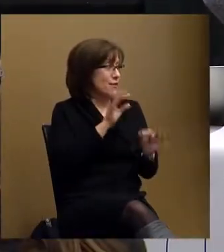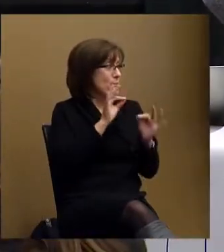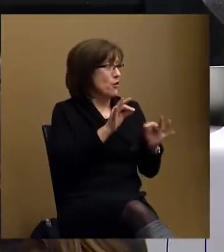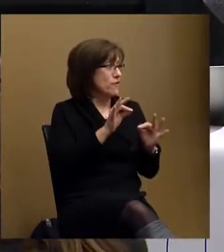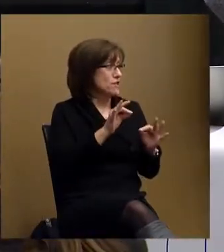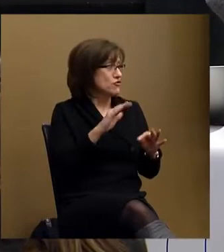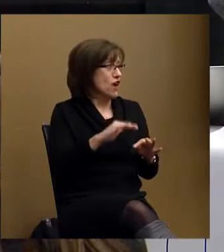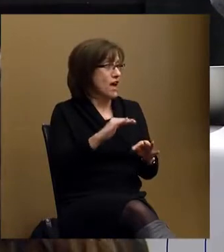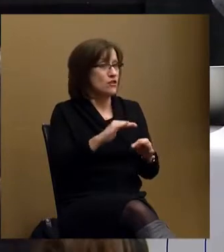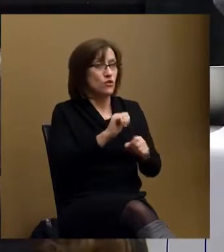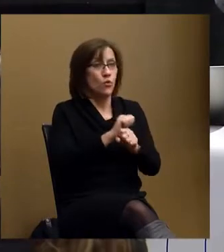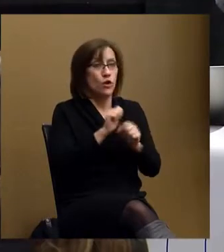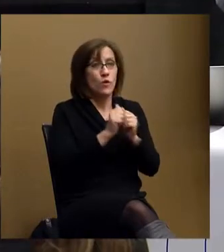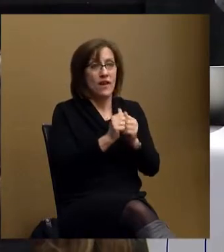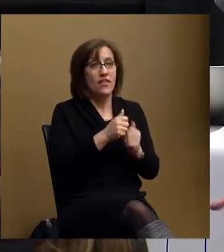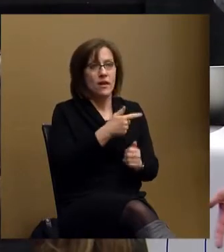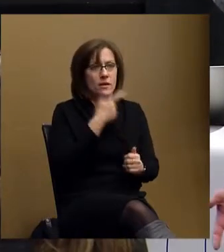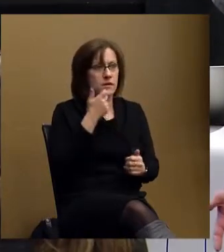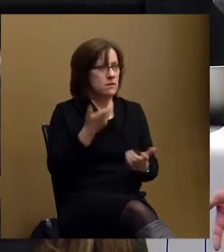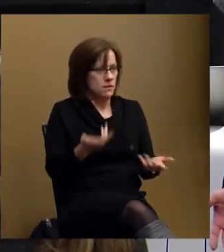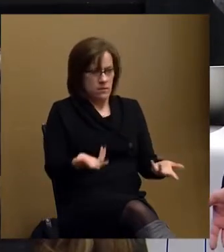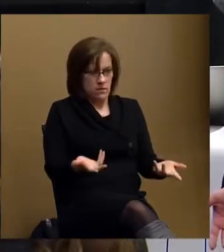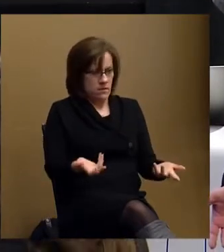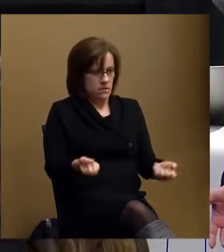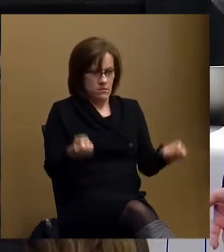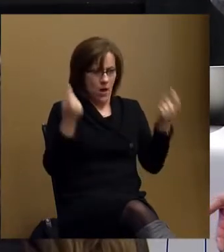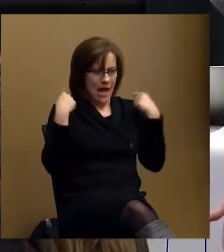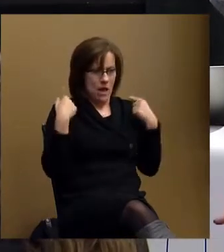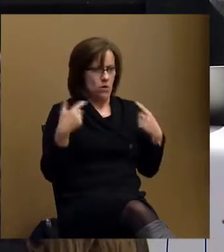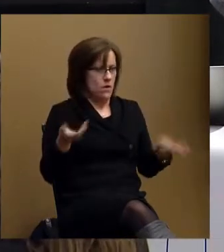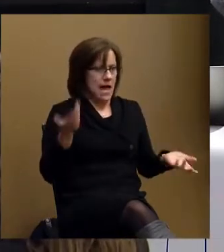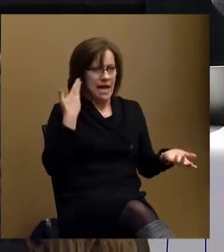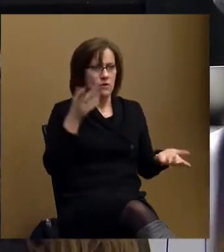okay? Because you're like, I don't even know where to begin.